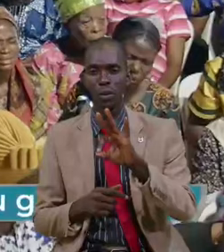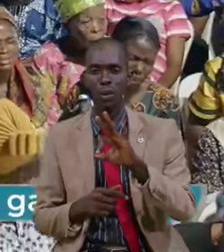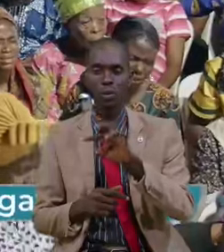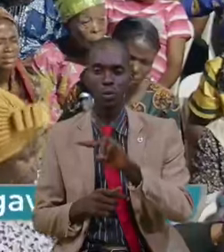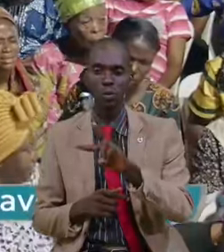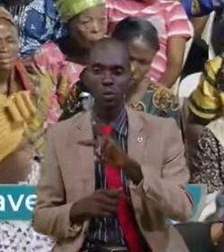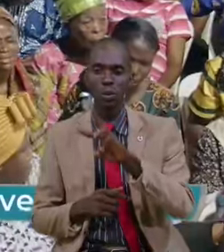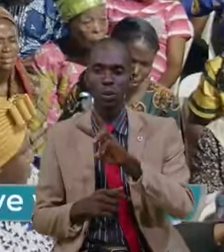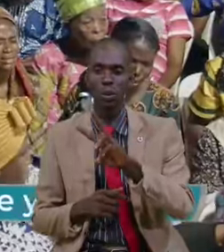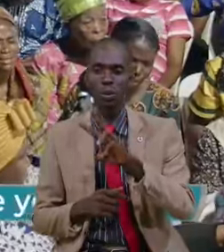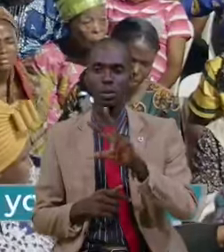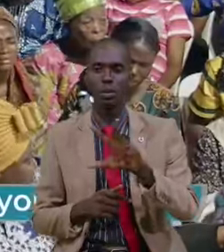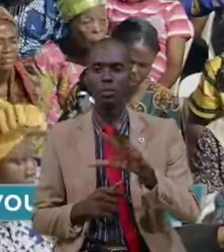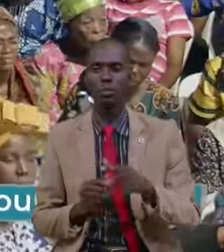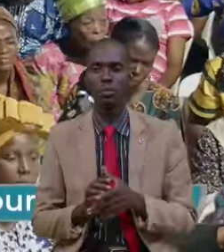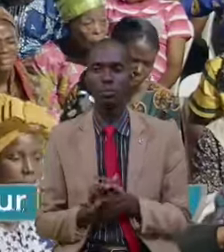+234 915 444 9263.